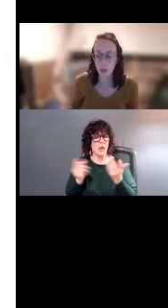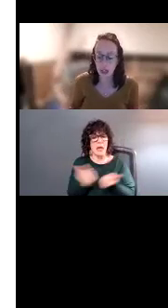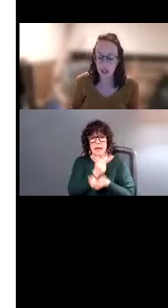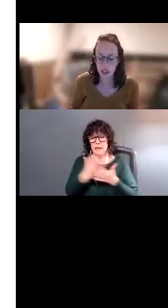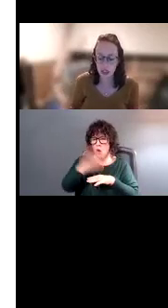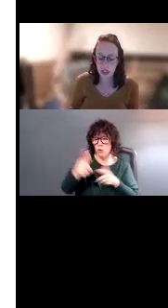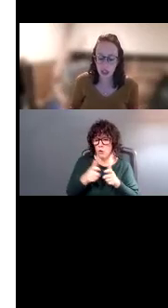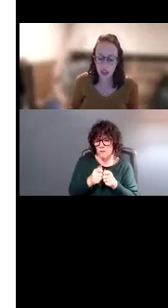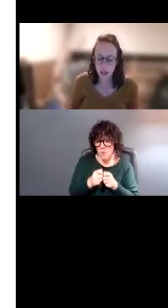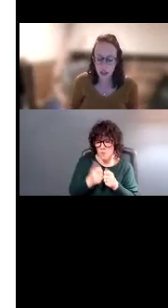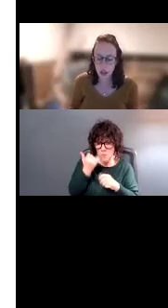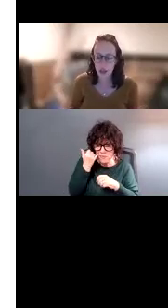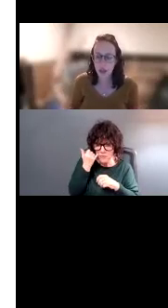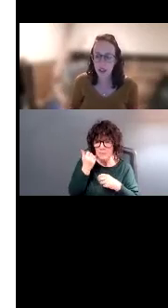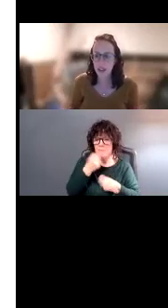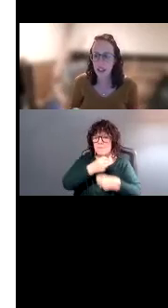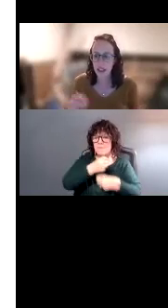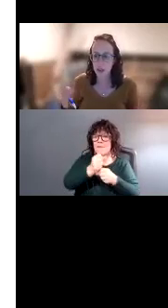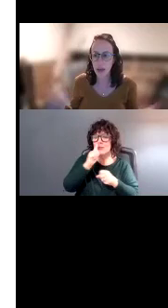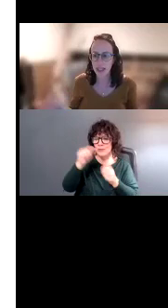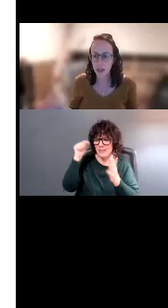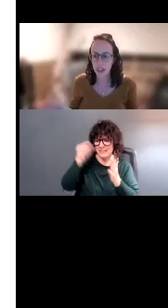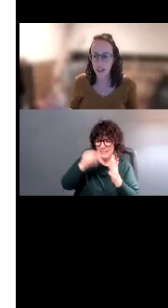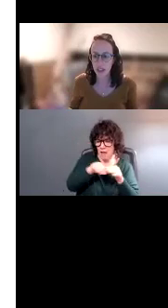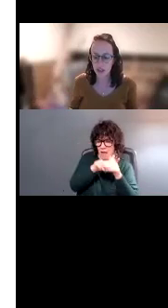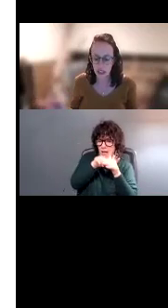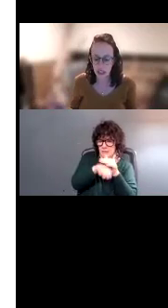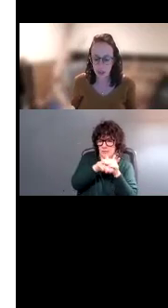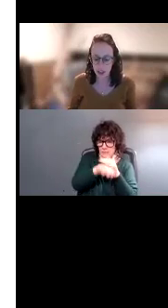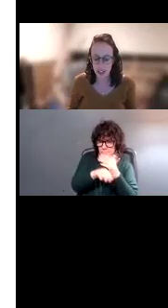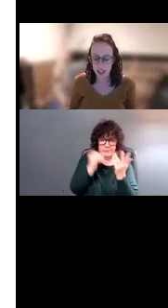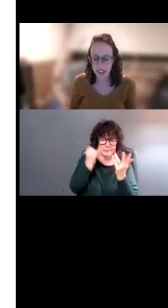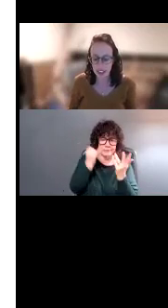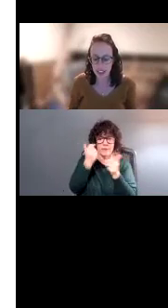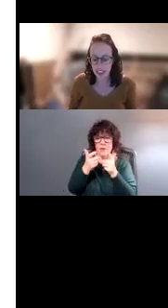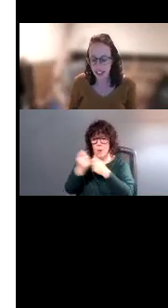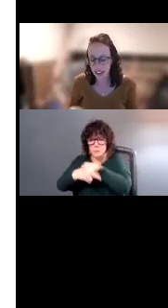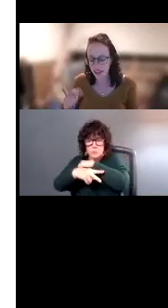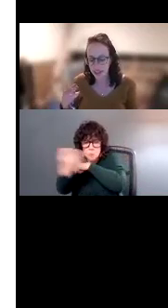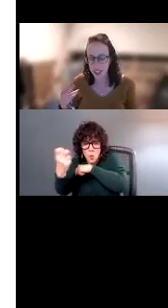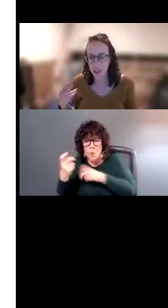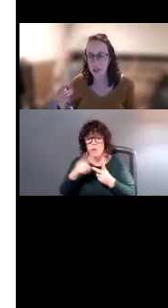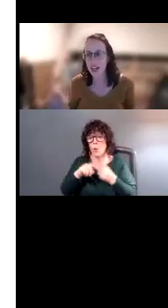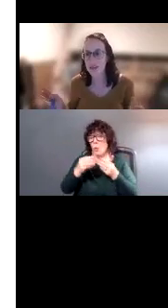phone as well. Also, passwords are really important. Uh,